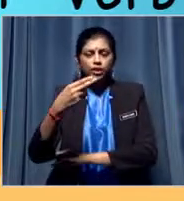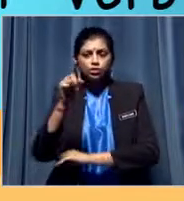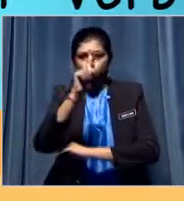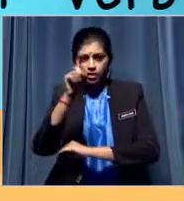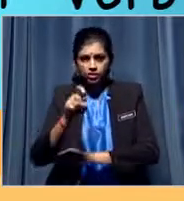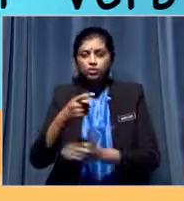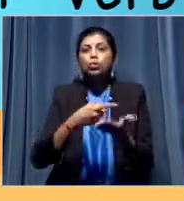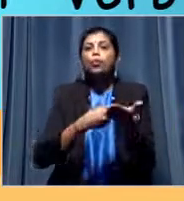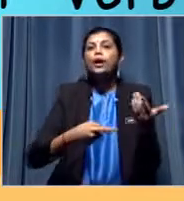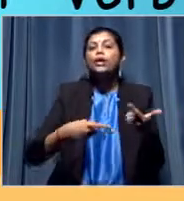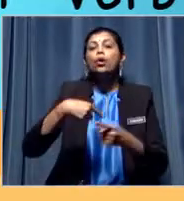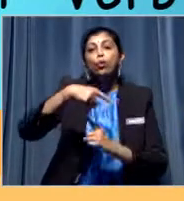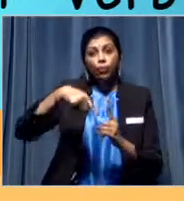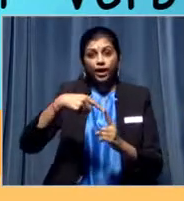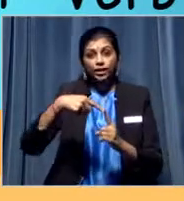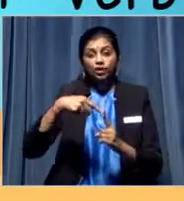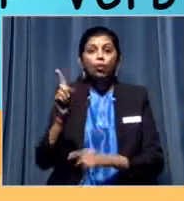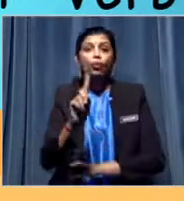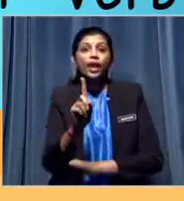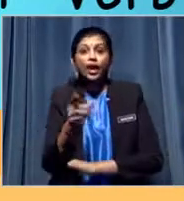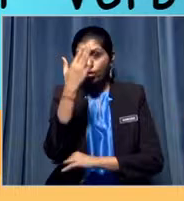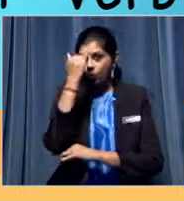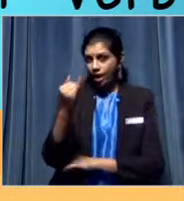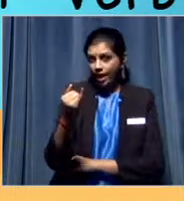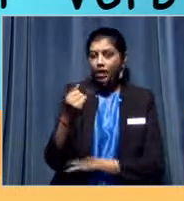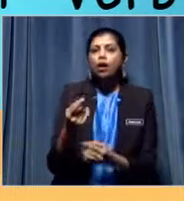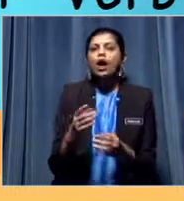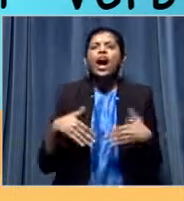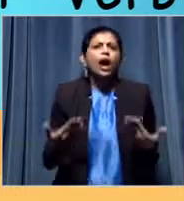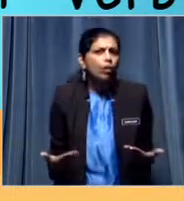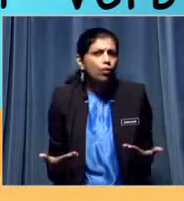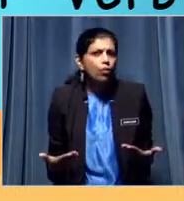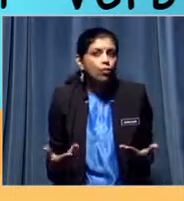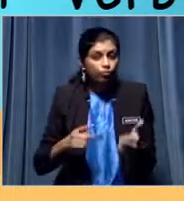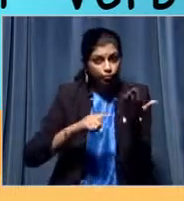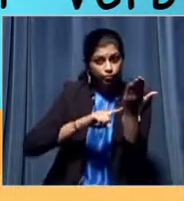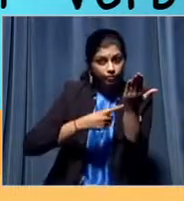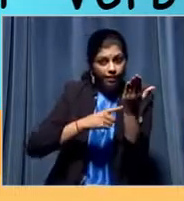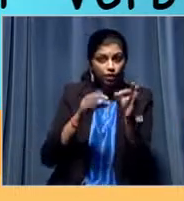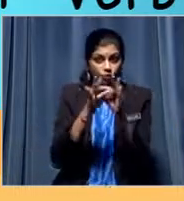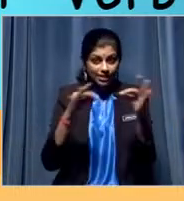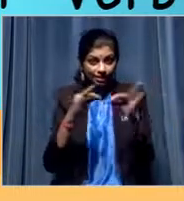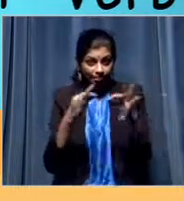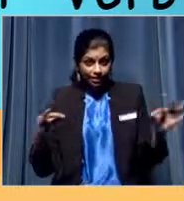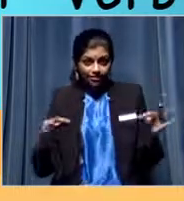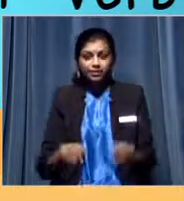when, where, why, or how at the beginning of the sentence.